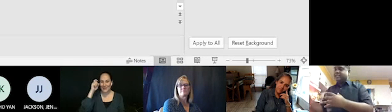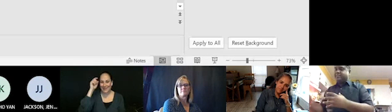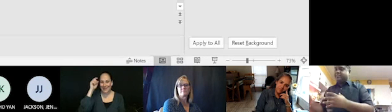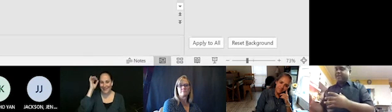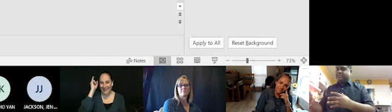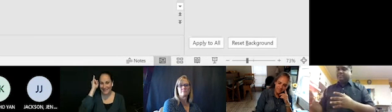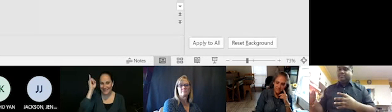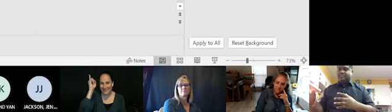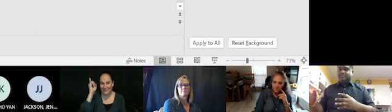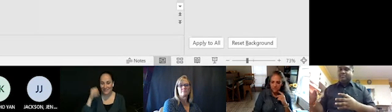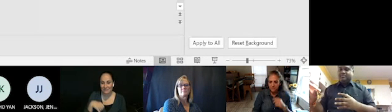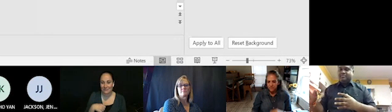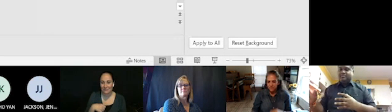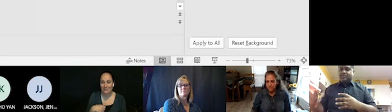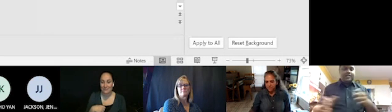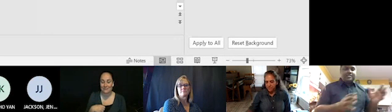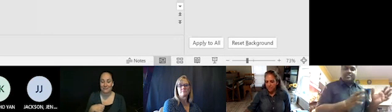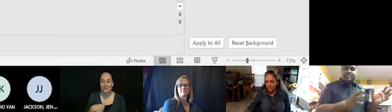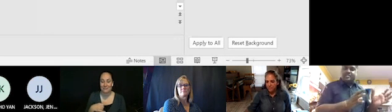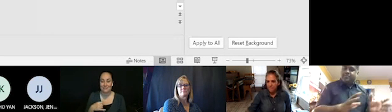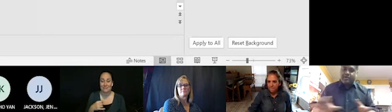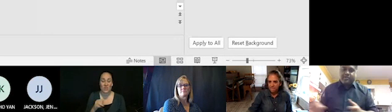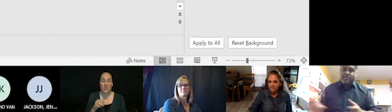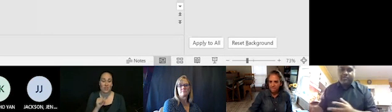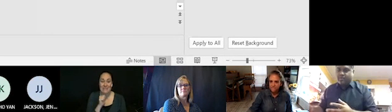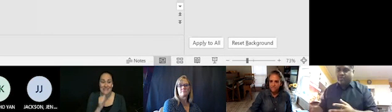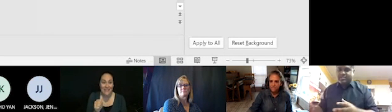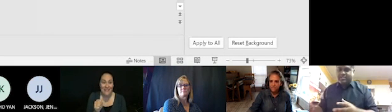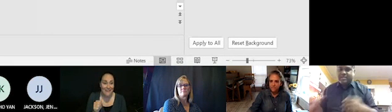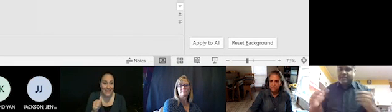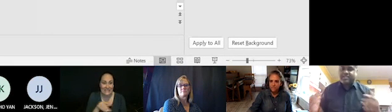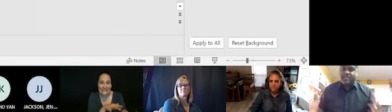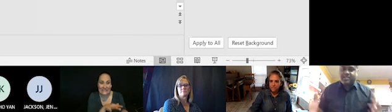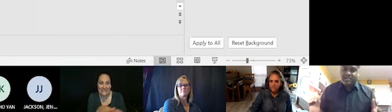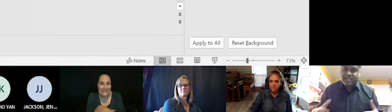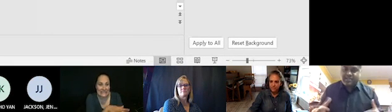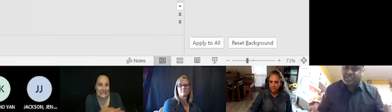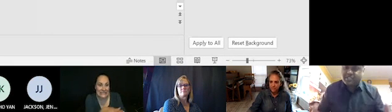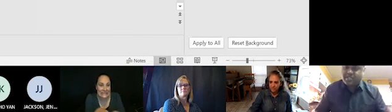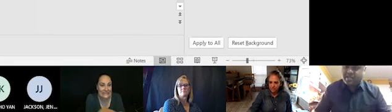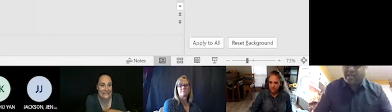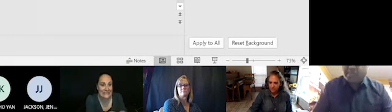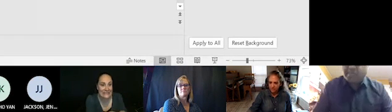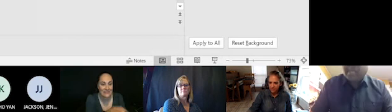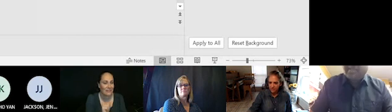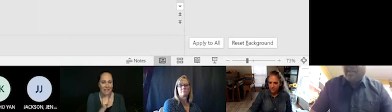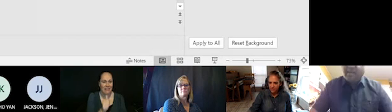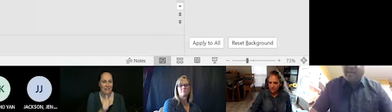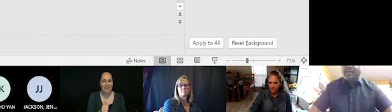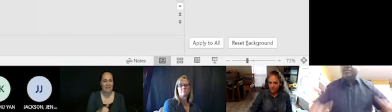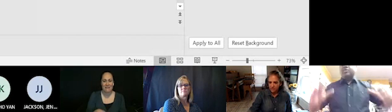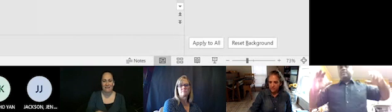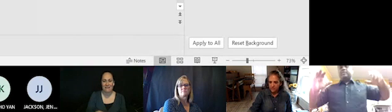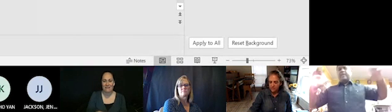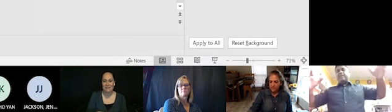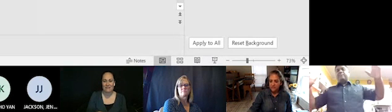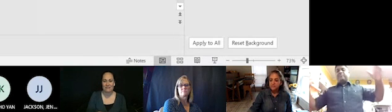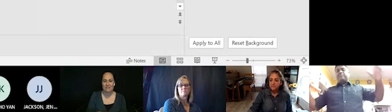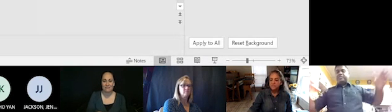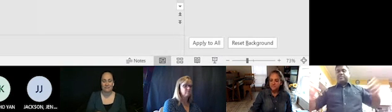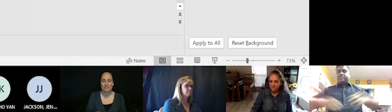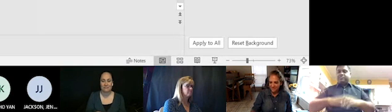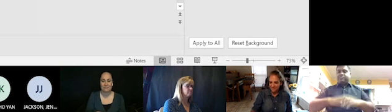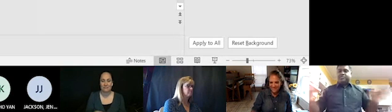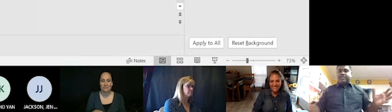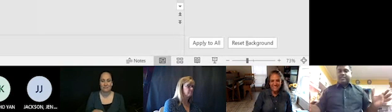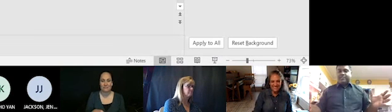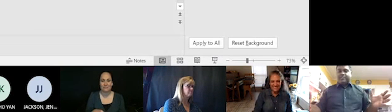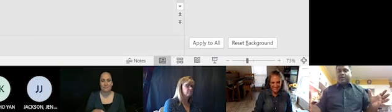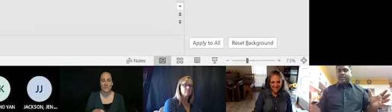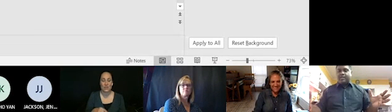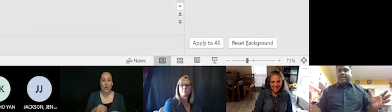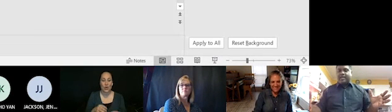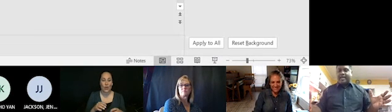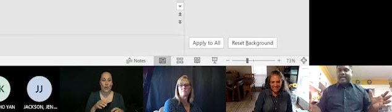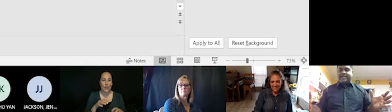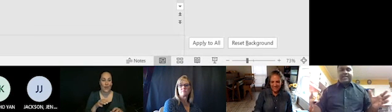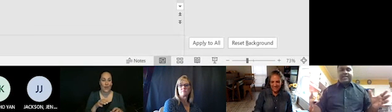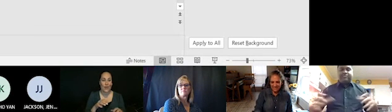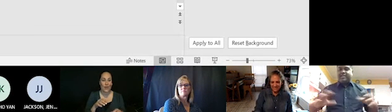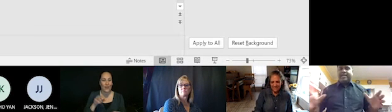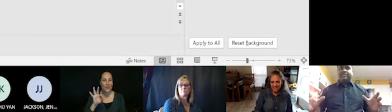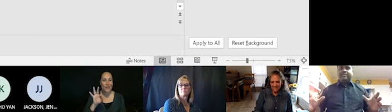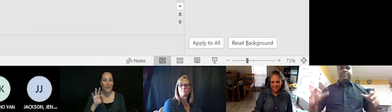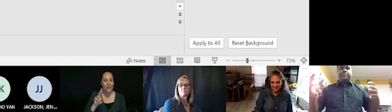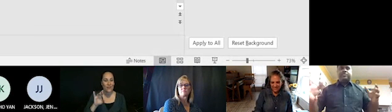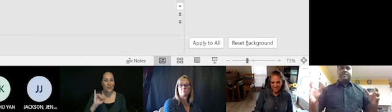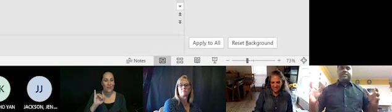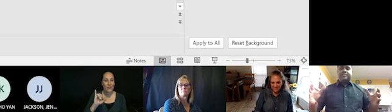slipping. You're not slipping on the road. Slippage is not taking place. So yay, friction. Friction that we all hate every